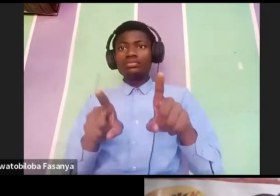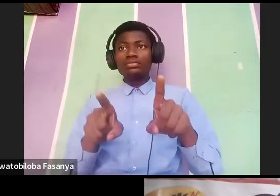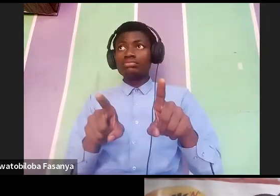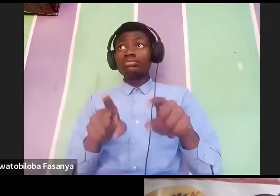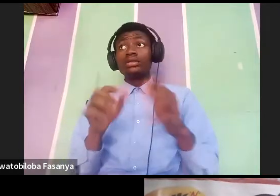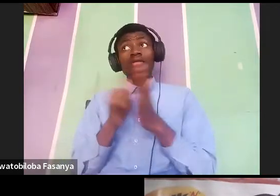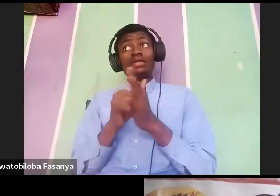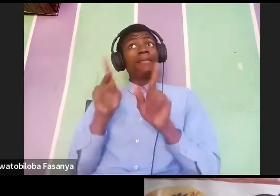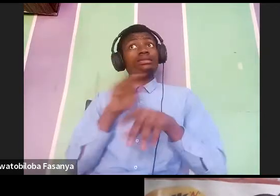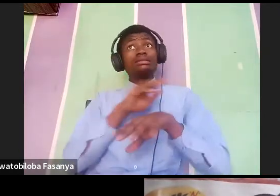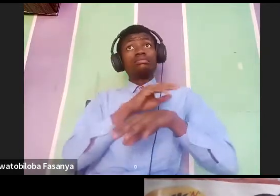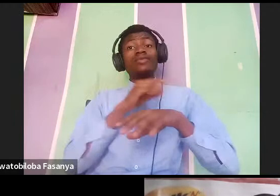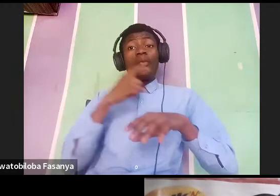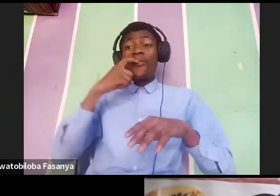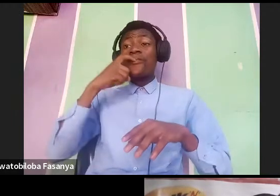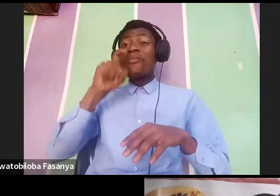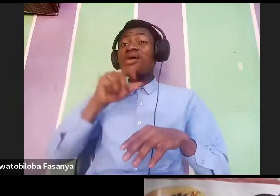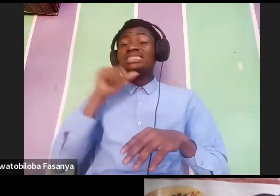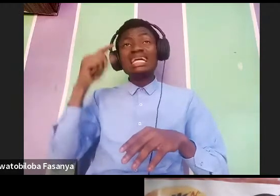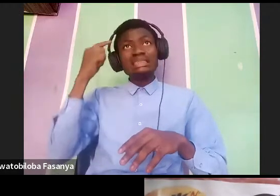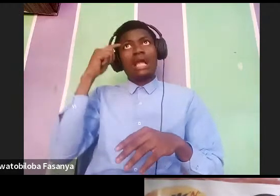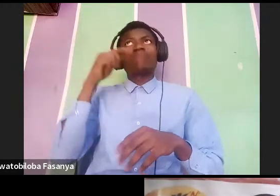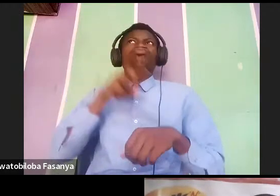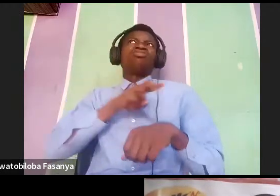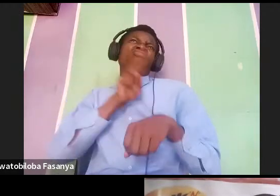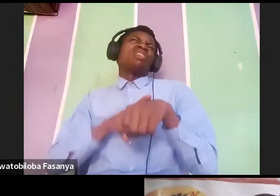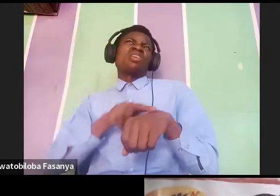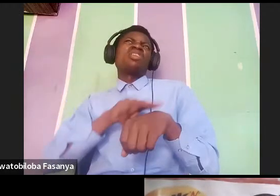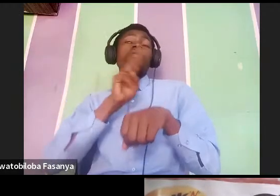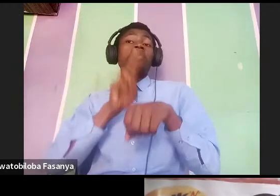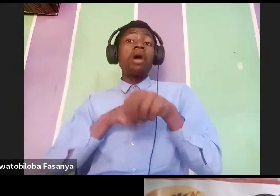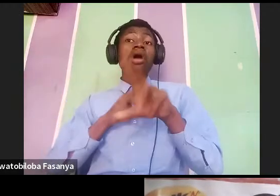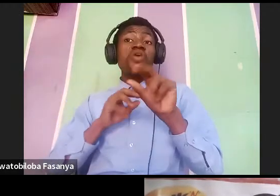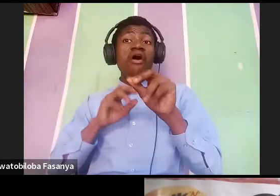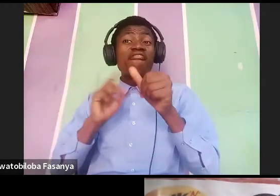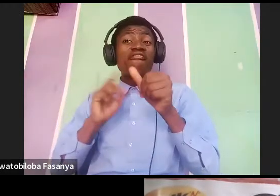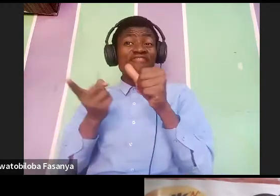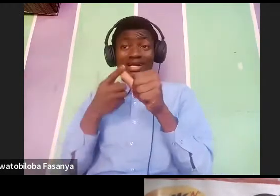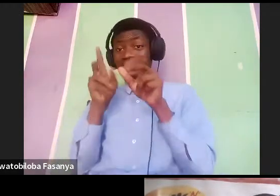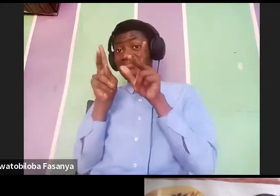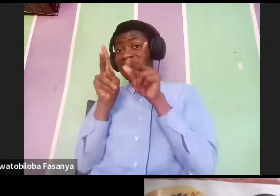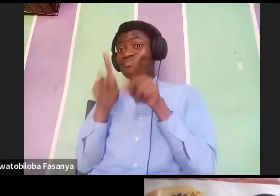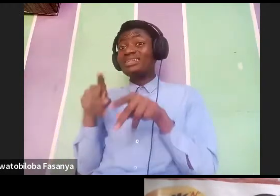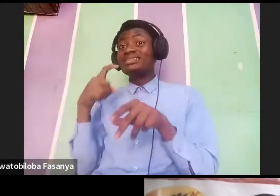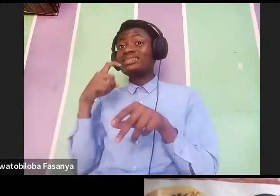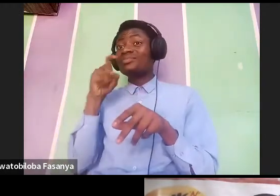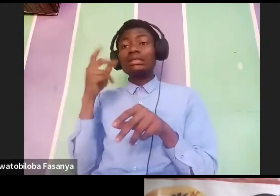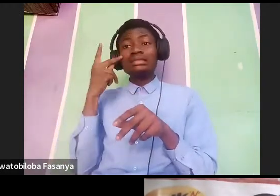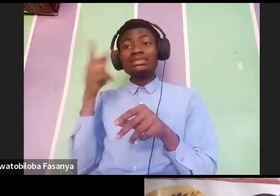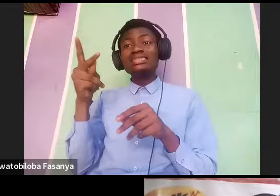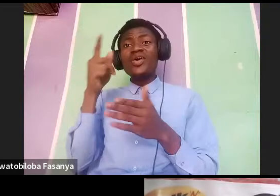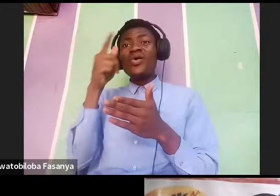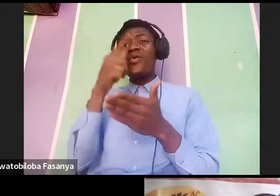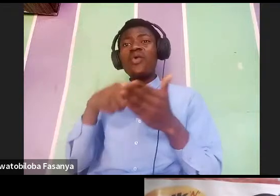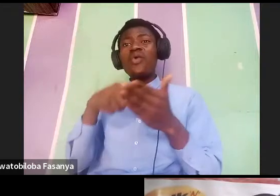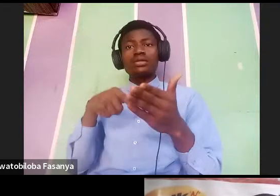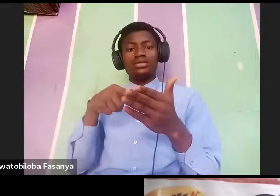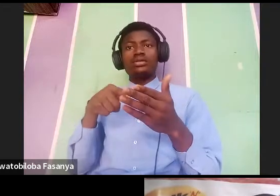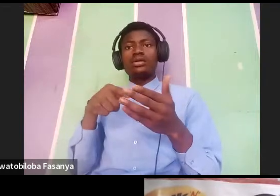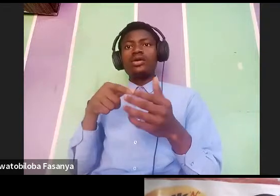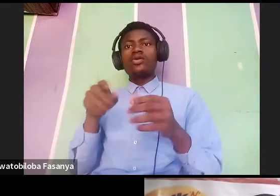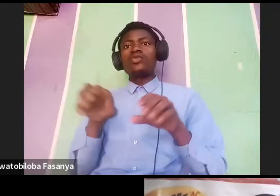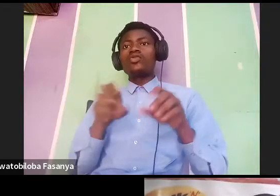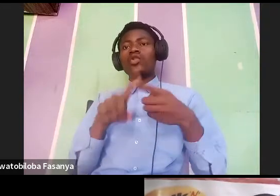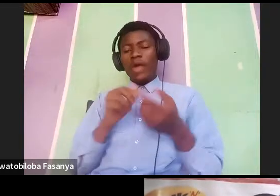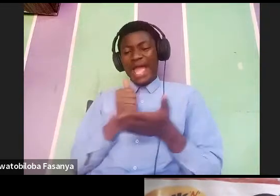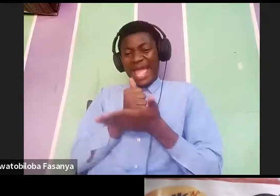we should try as much as possible to see first what we can do to help the person, probably before we get the person to the hospital. And